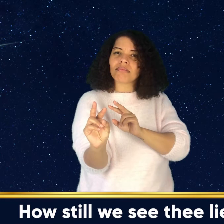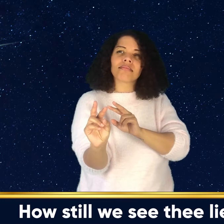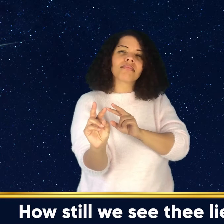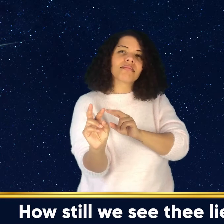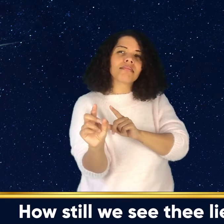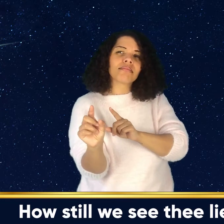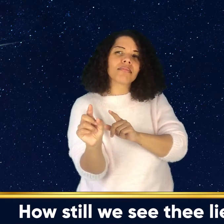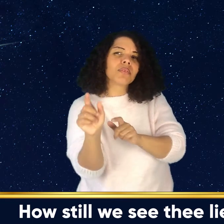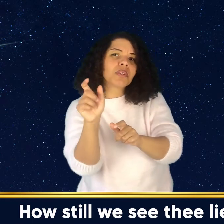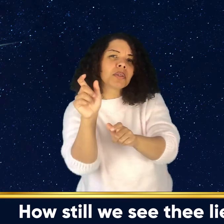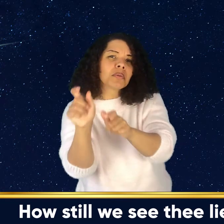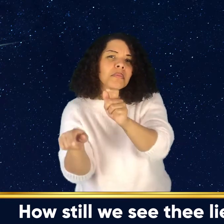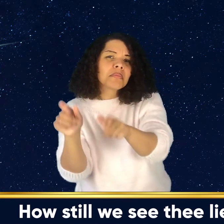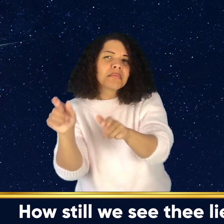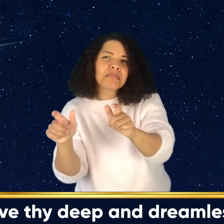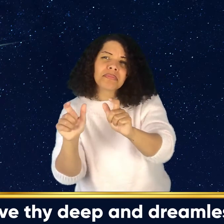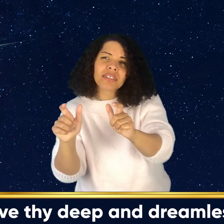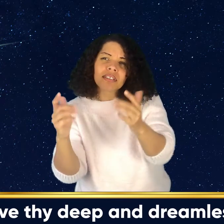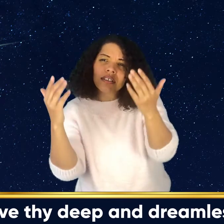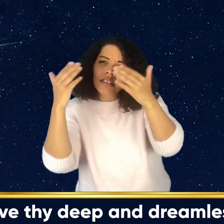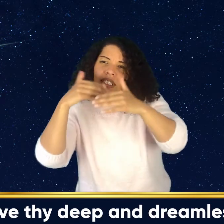see thee lie.